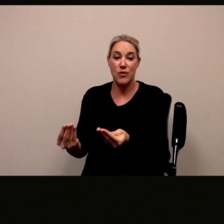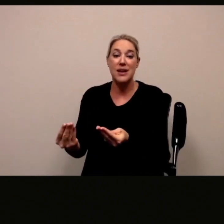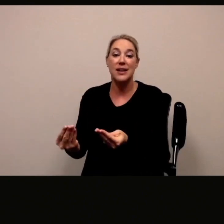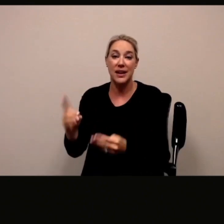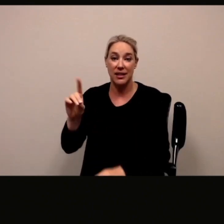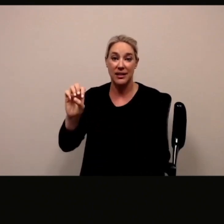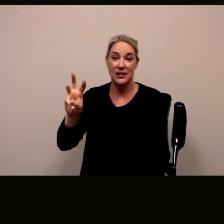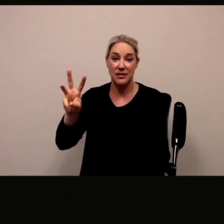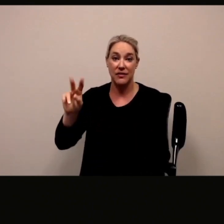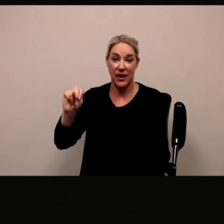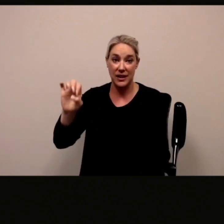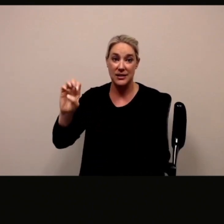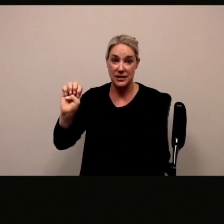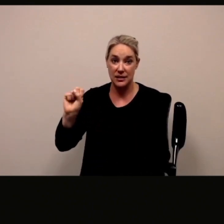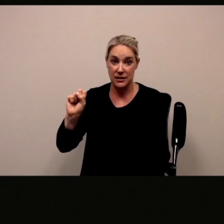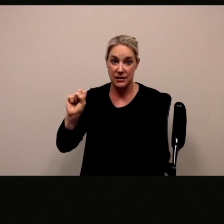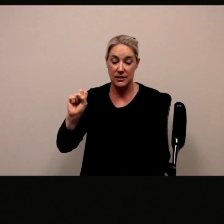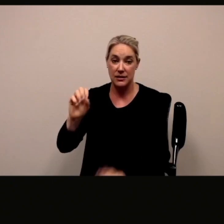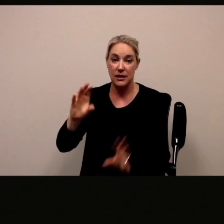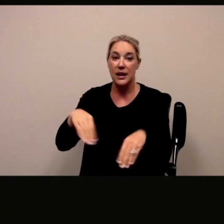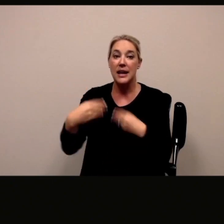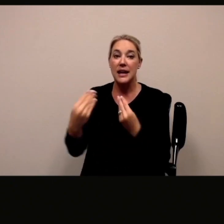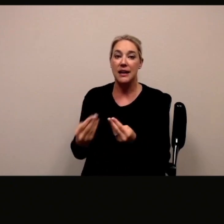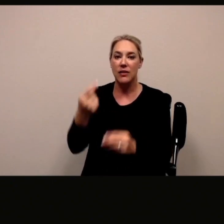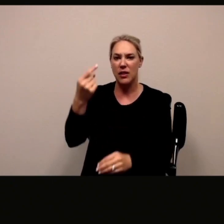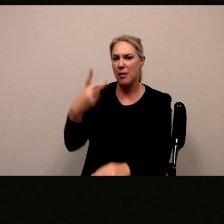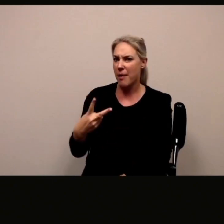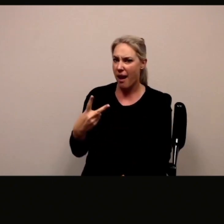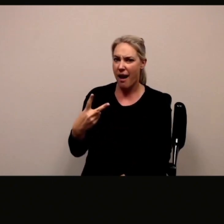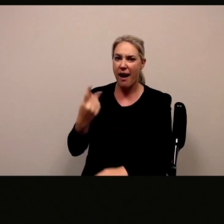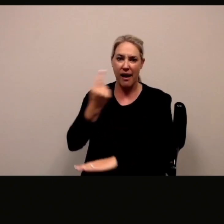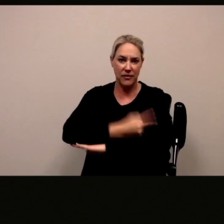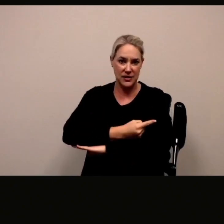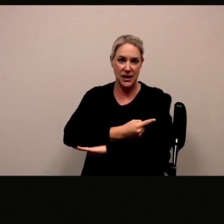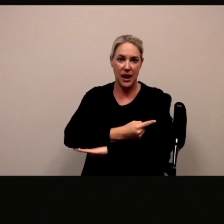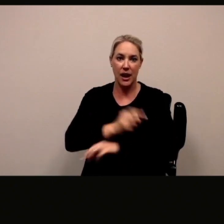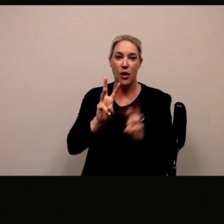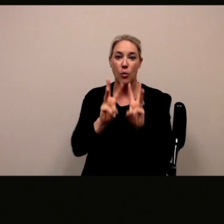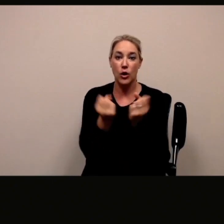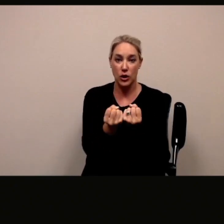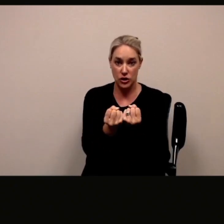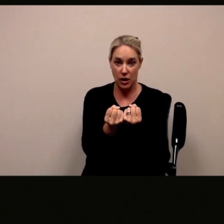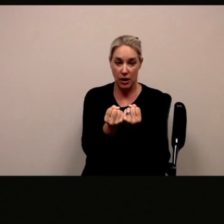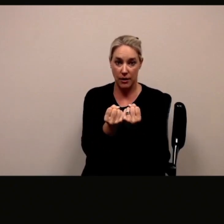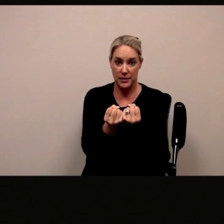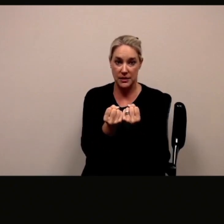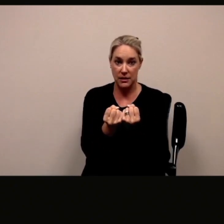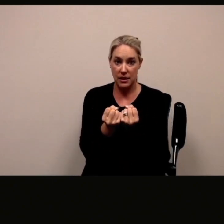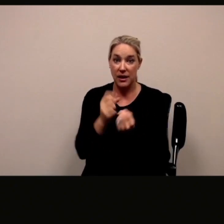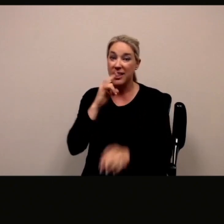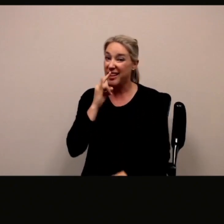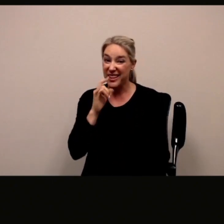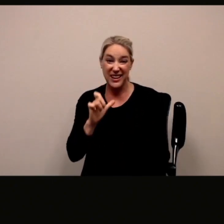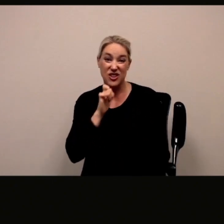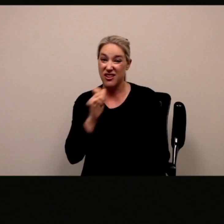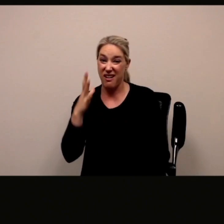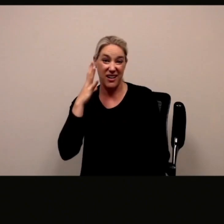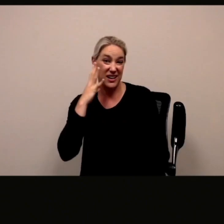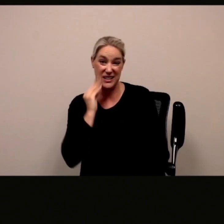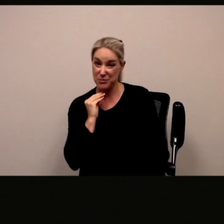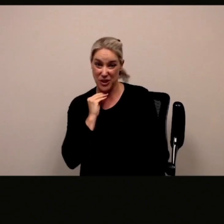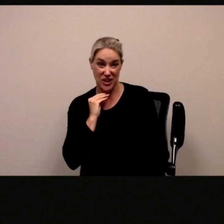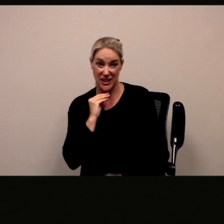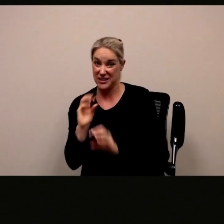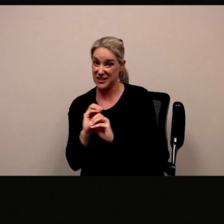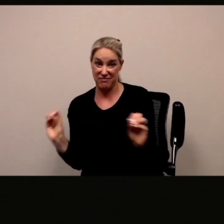the half-day workshop that some of these kids are not getting at all. and introducing